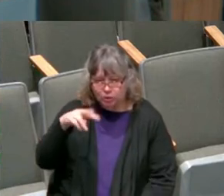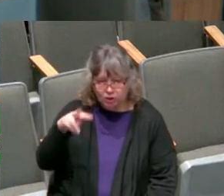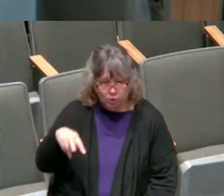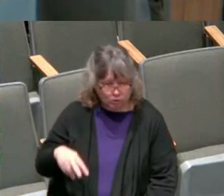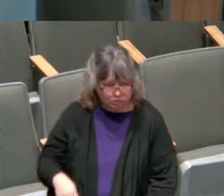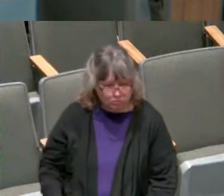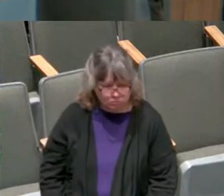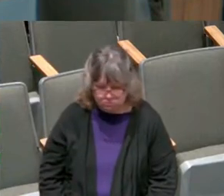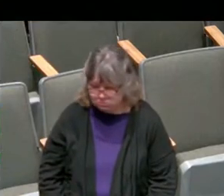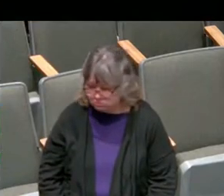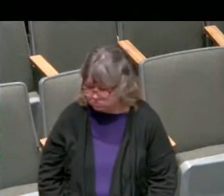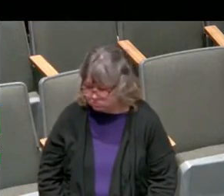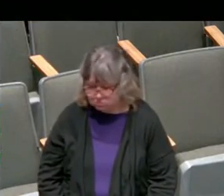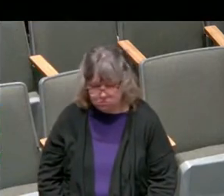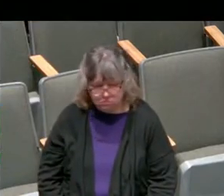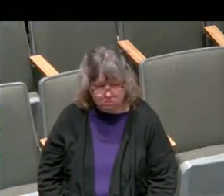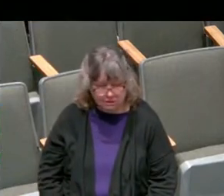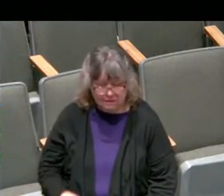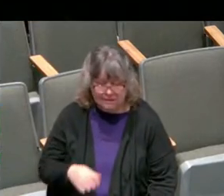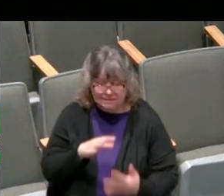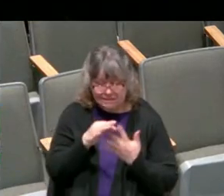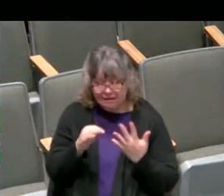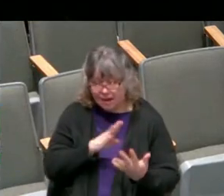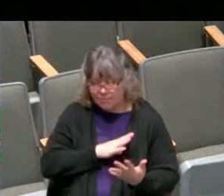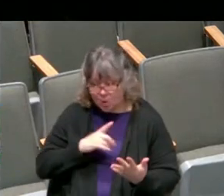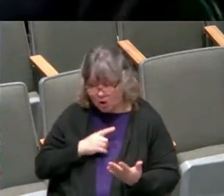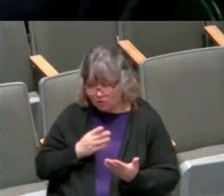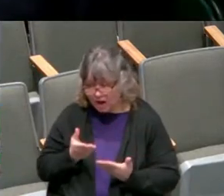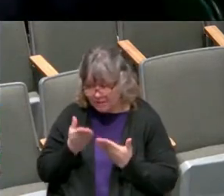mural Kramer for the psych board we recommend approval